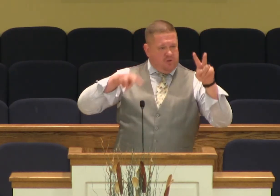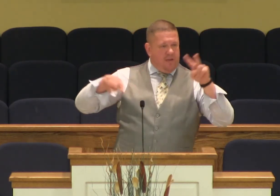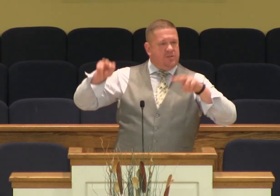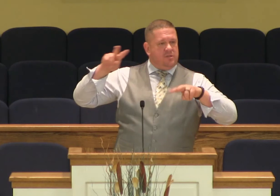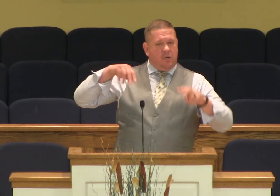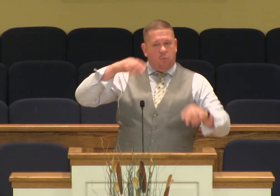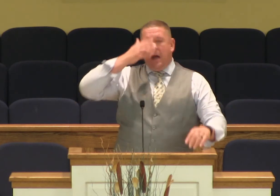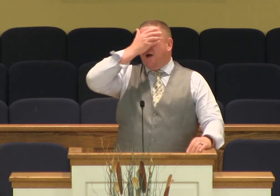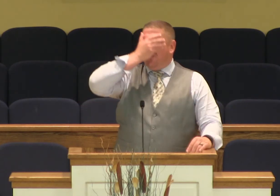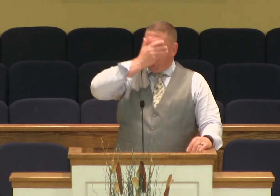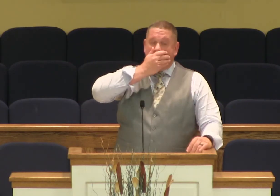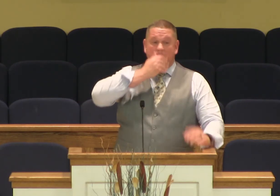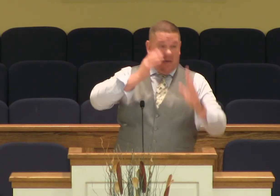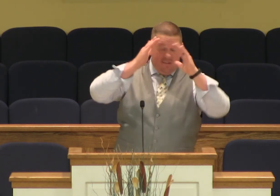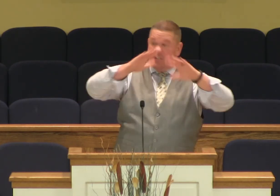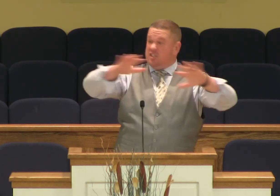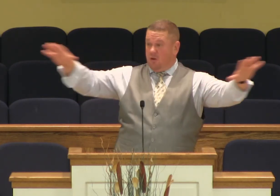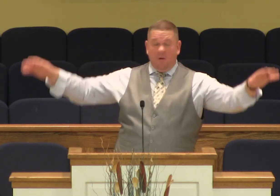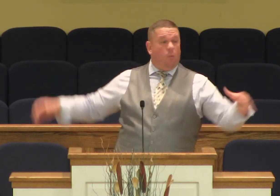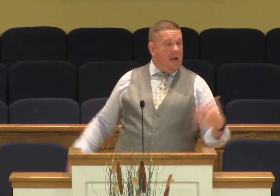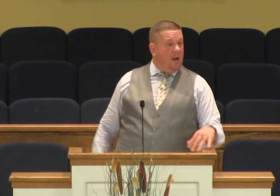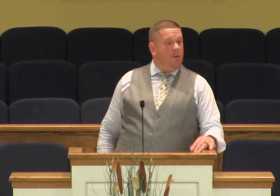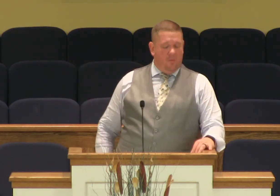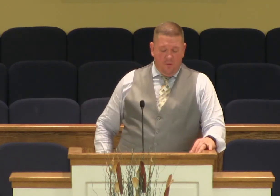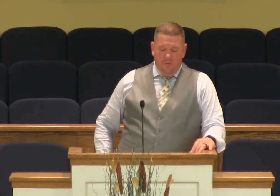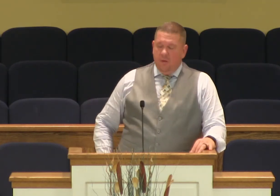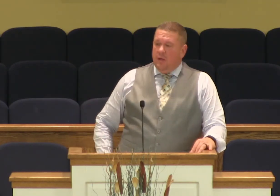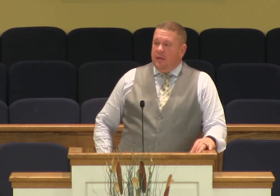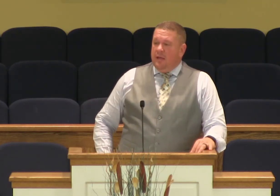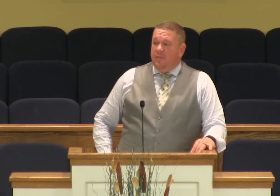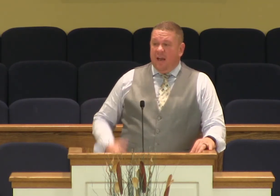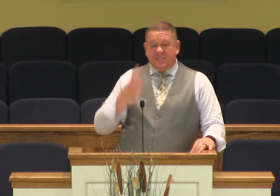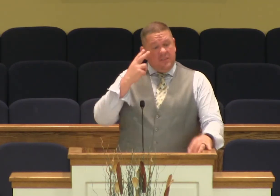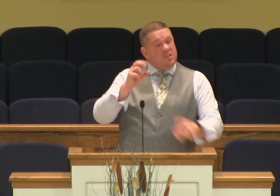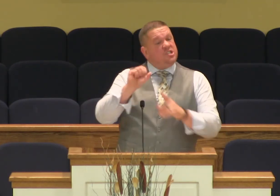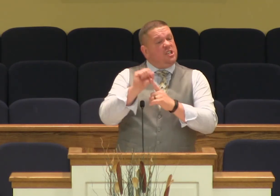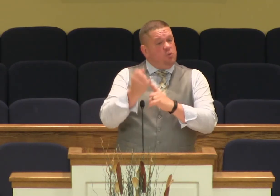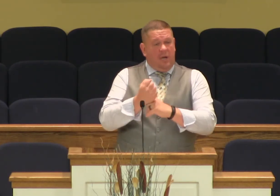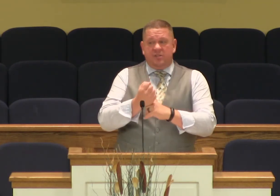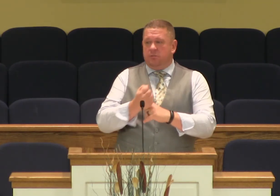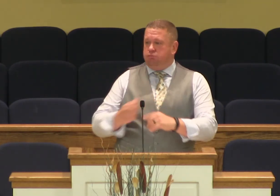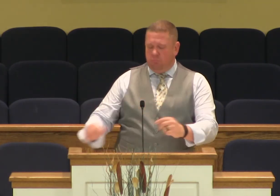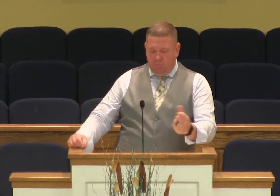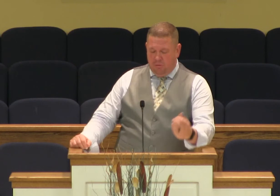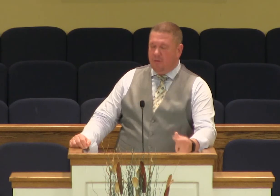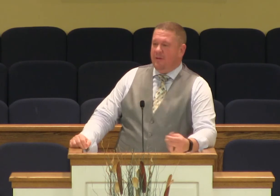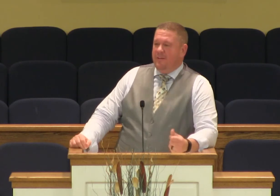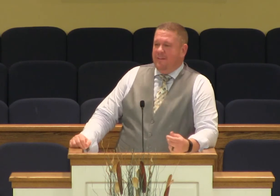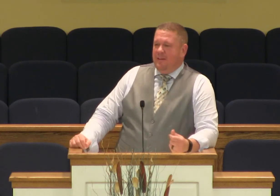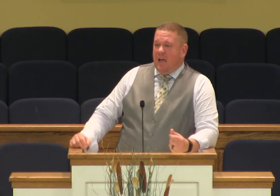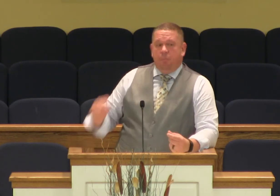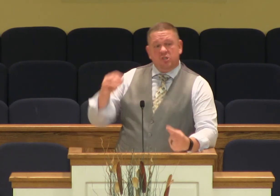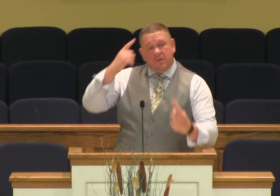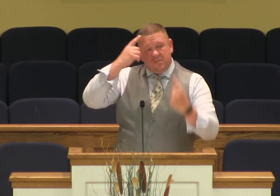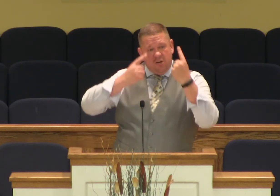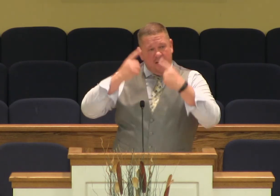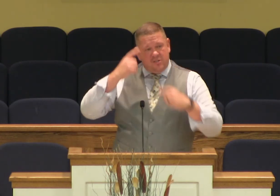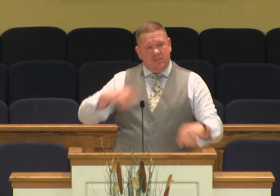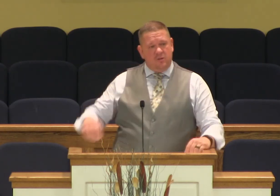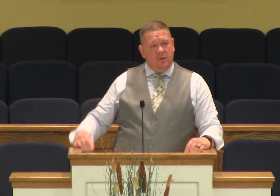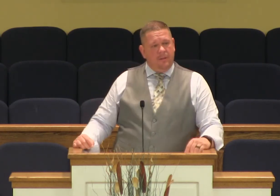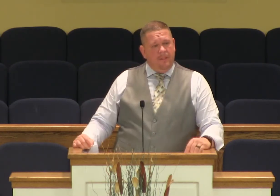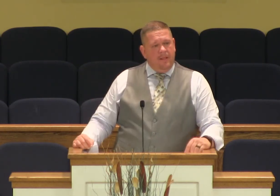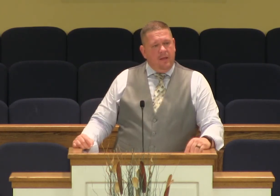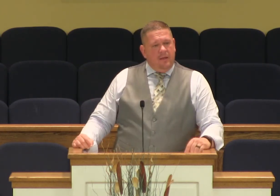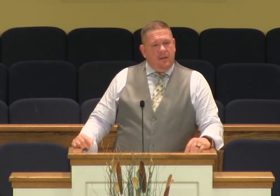of observation, it's like, wow, I'm paying attention, I'm looking around, wow. Then I see the situation, whew, I put some consideration